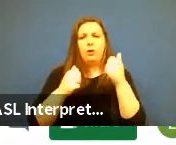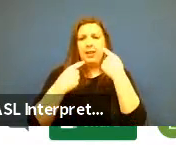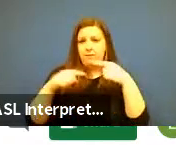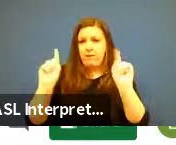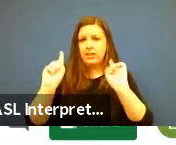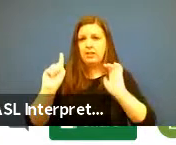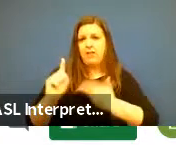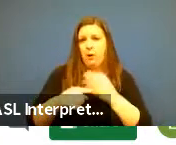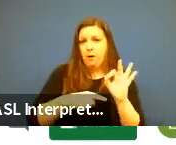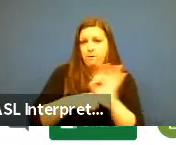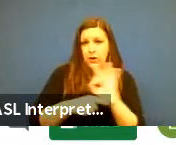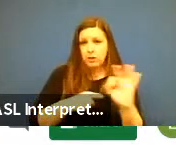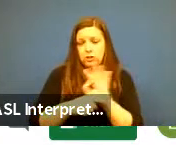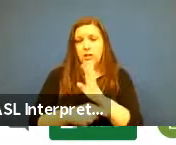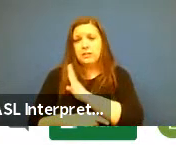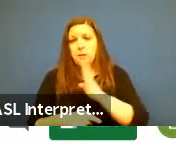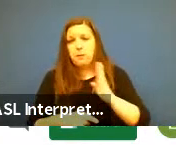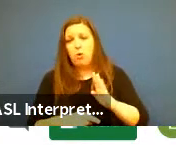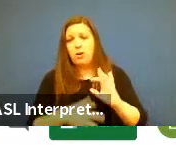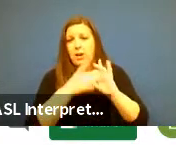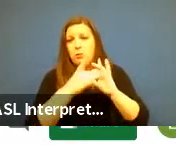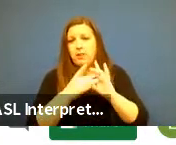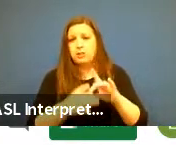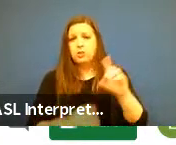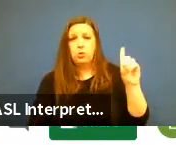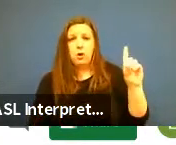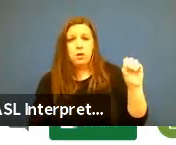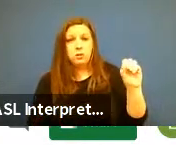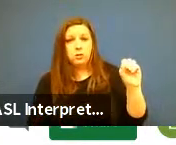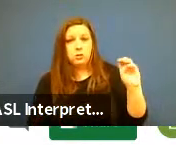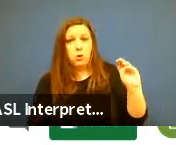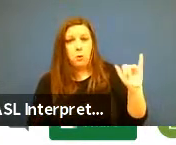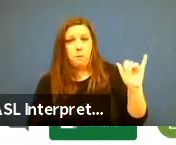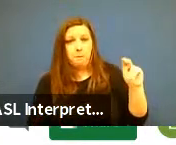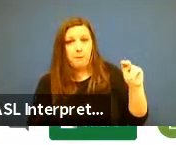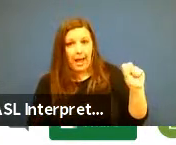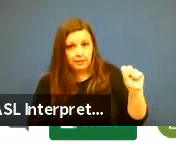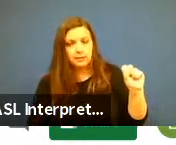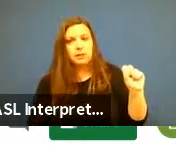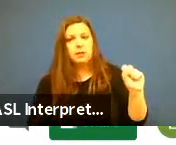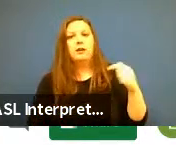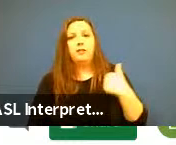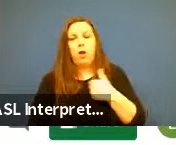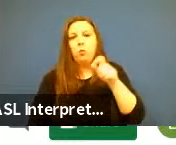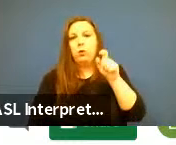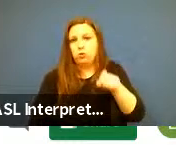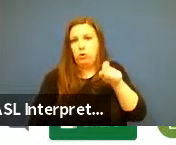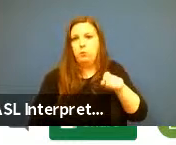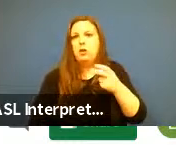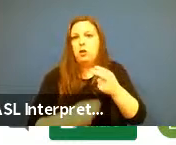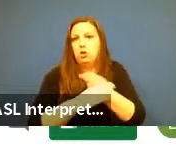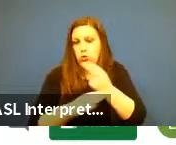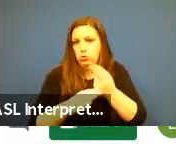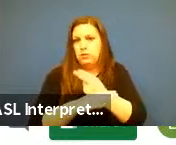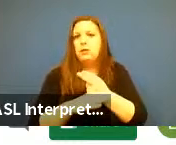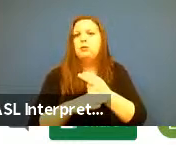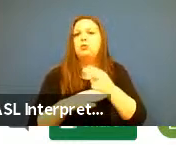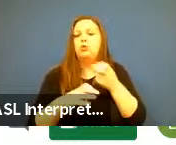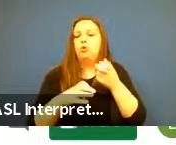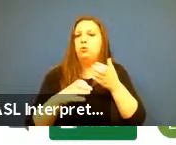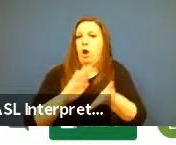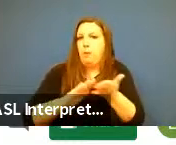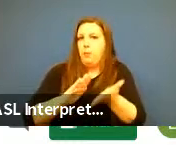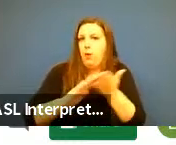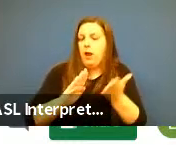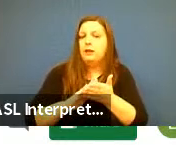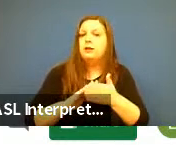board in relation to the domains. Okay, the domains that we should be operating within. So are